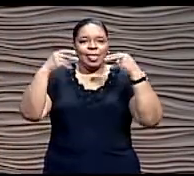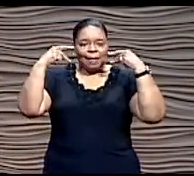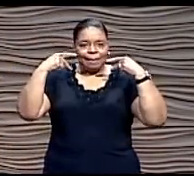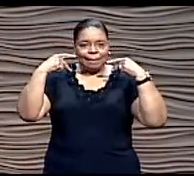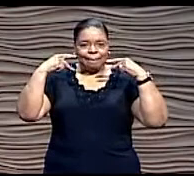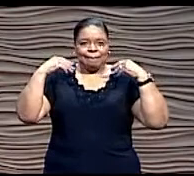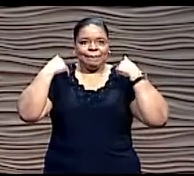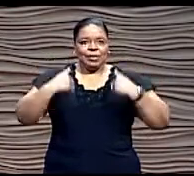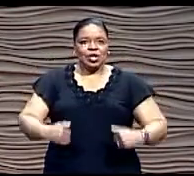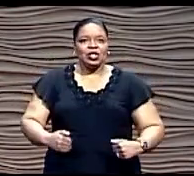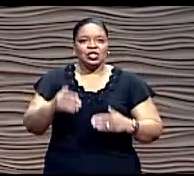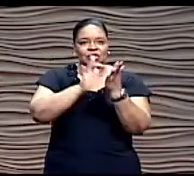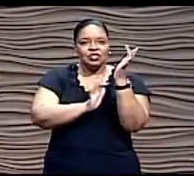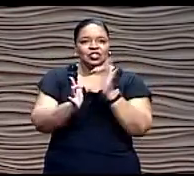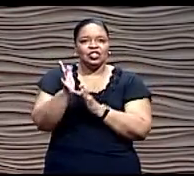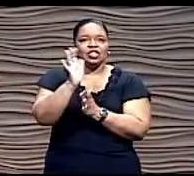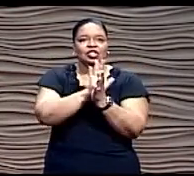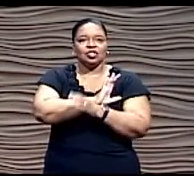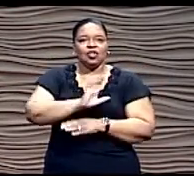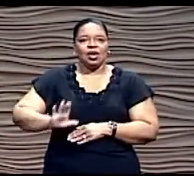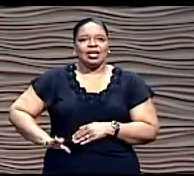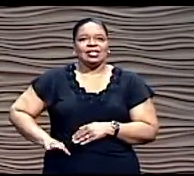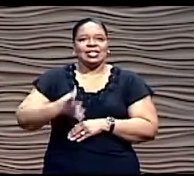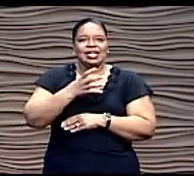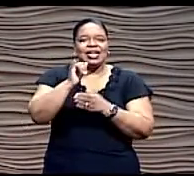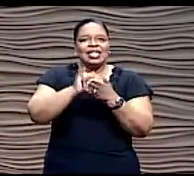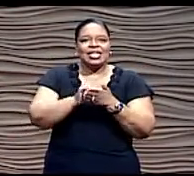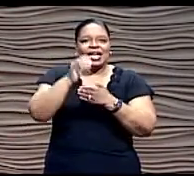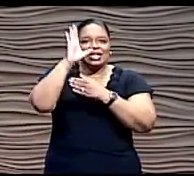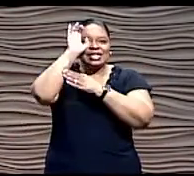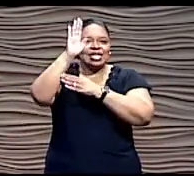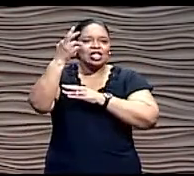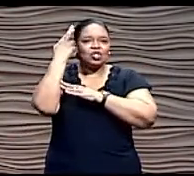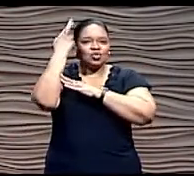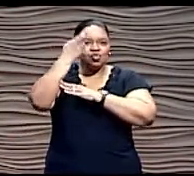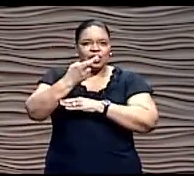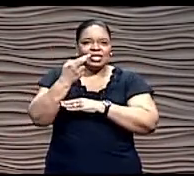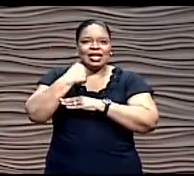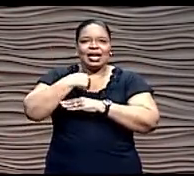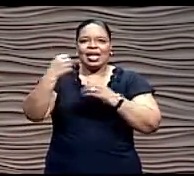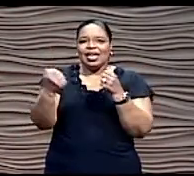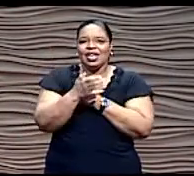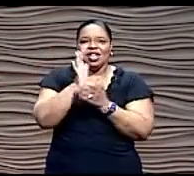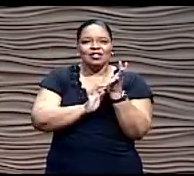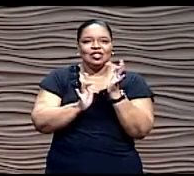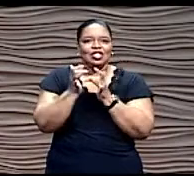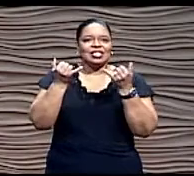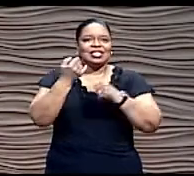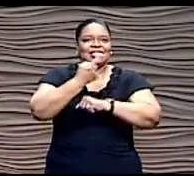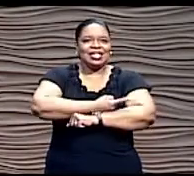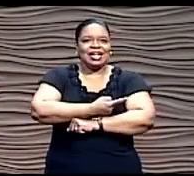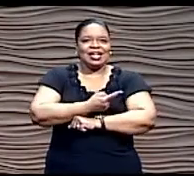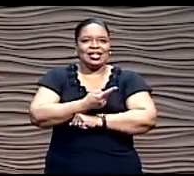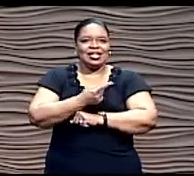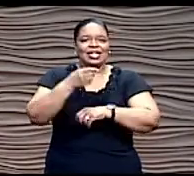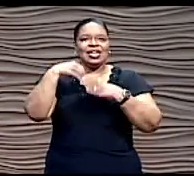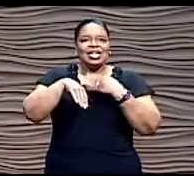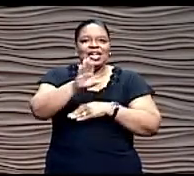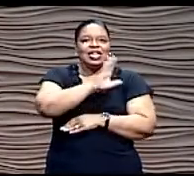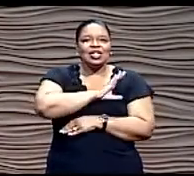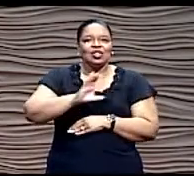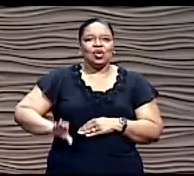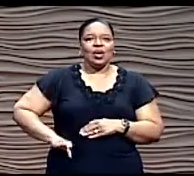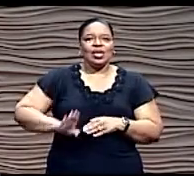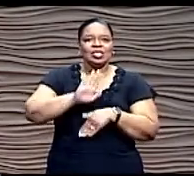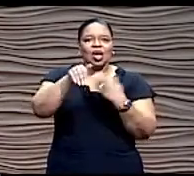of Jesus Christ. And that's the reason why I love him today. It's because in Christ,